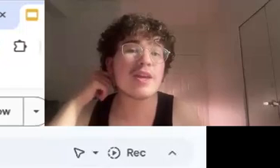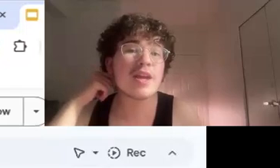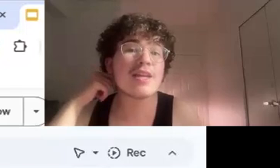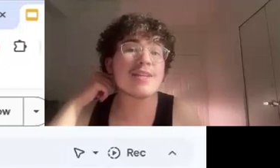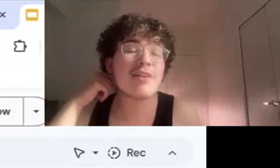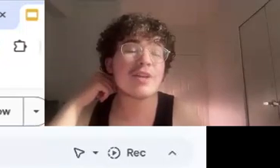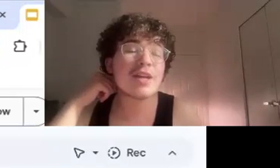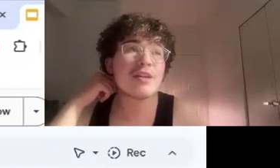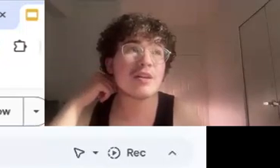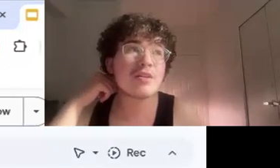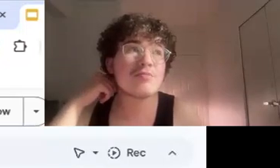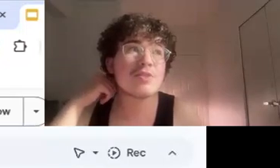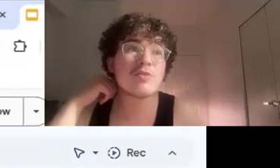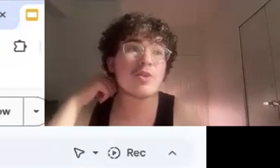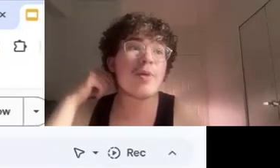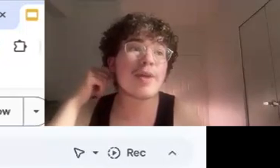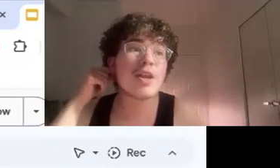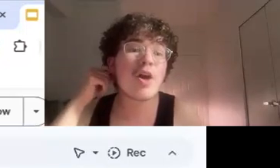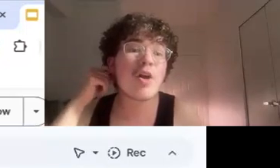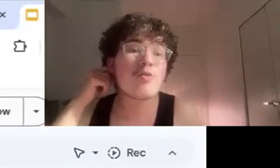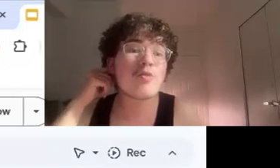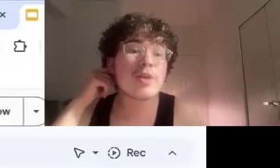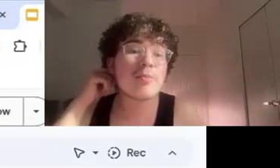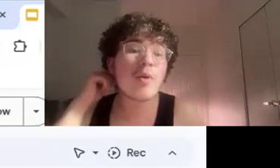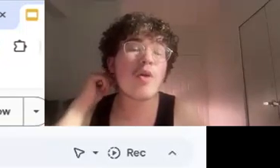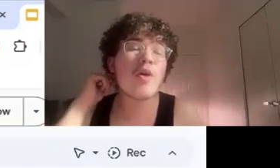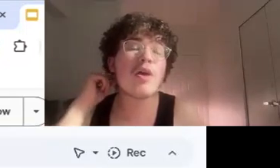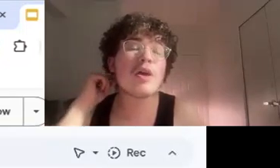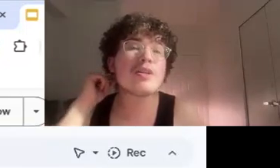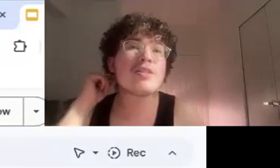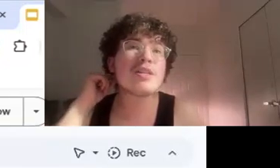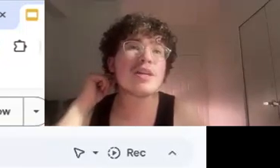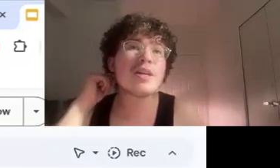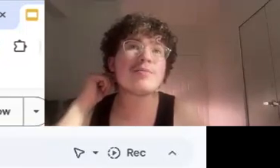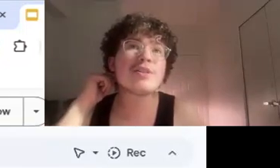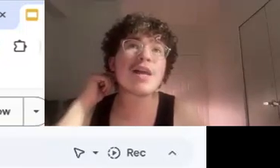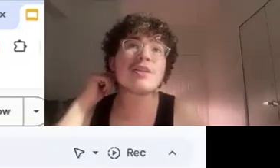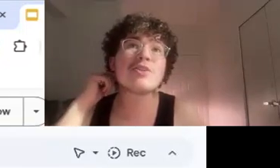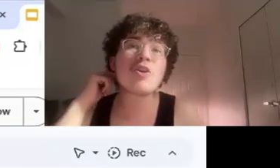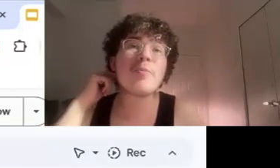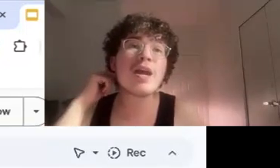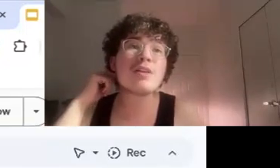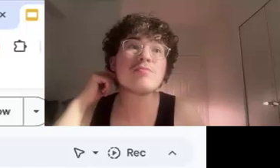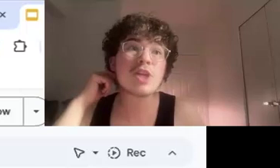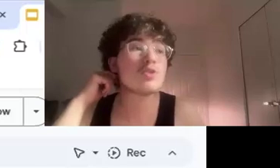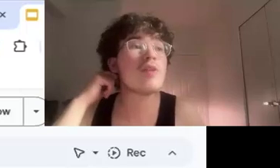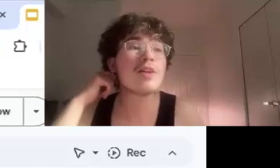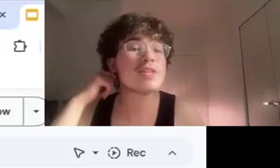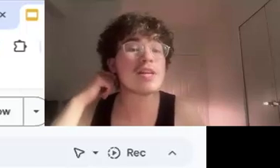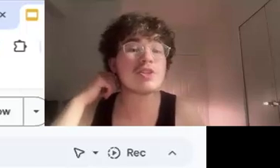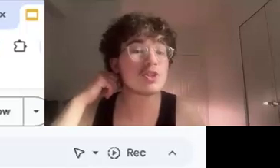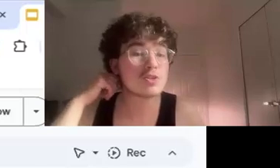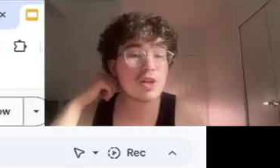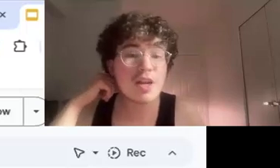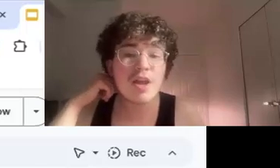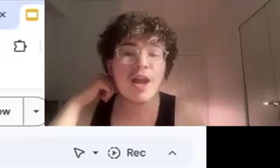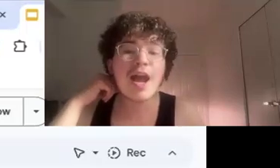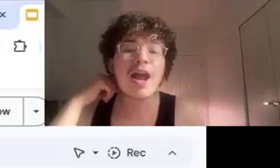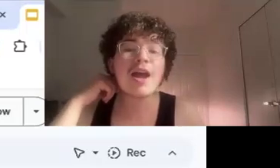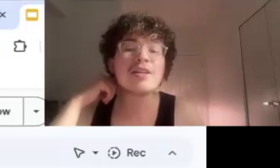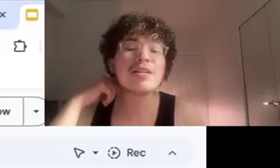I reviewed archival sources at the GLBT Historical Society in San Francisco, and I also accessed official state